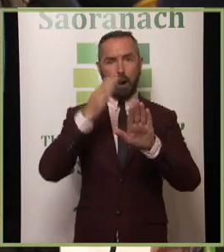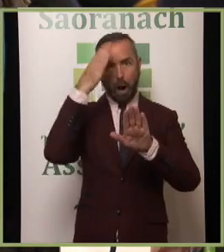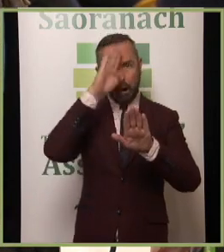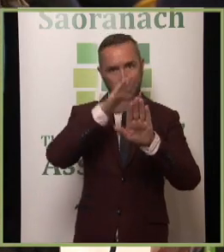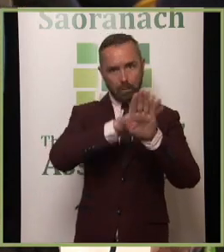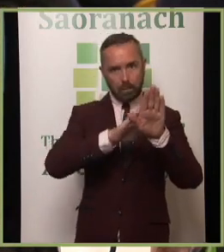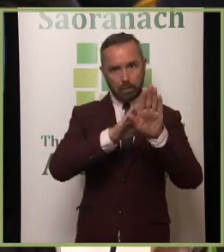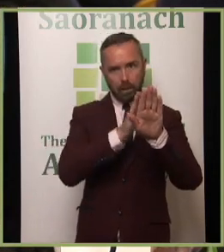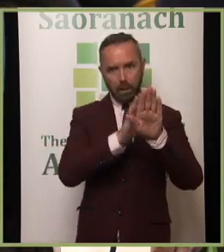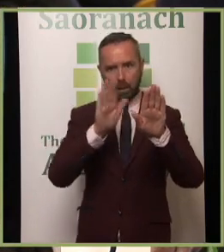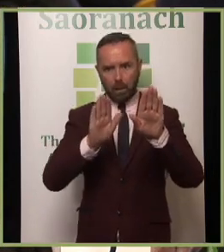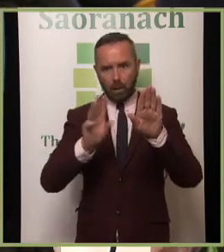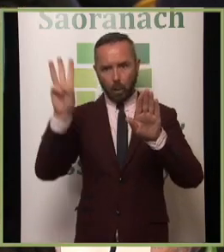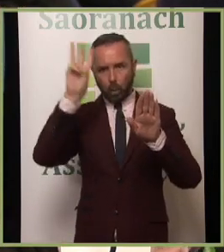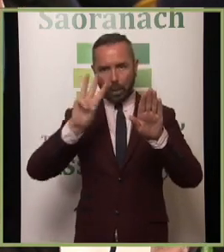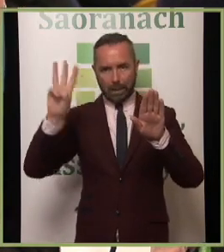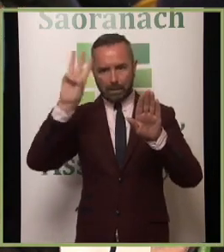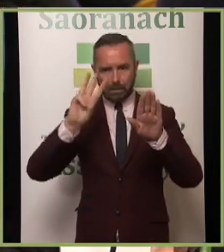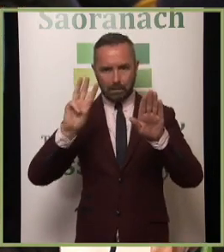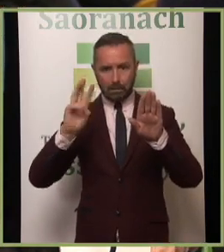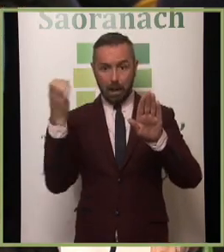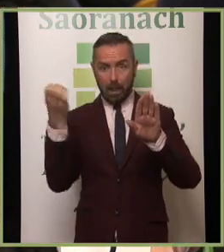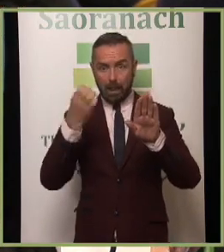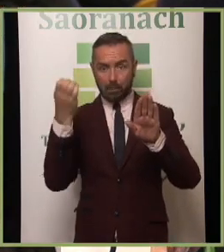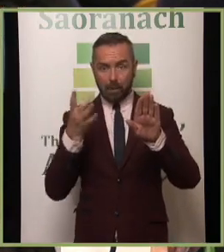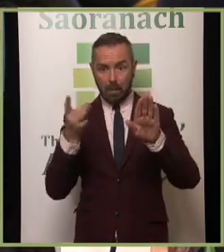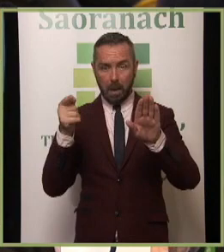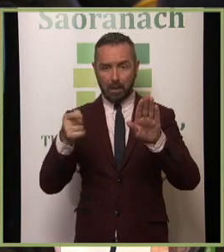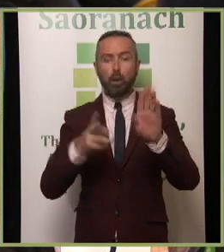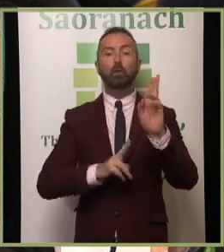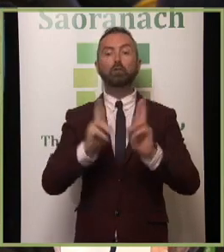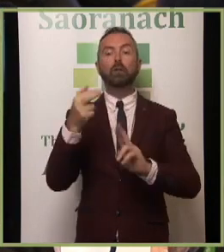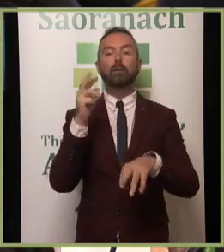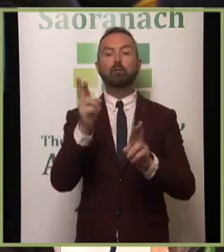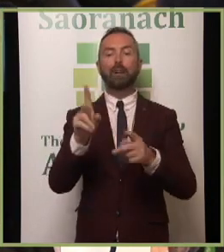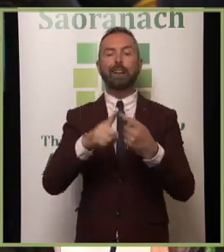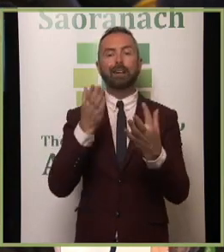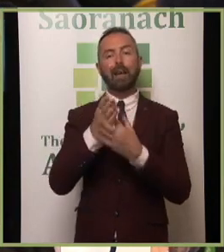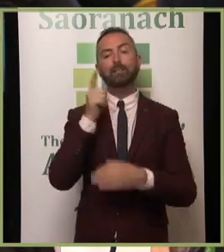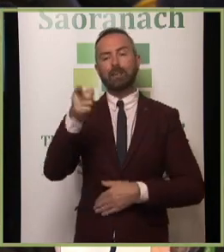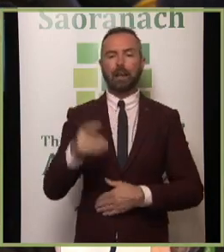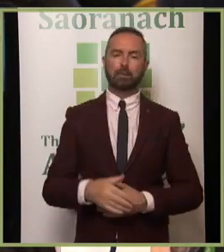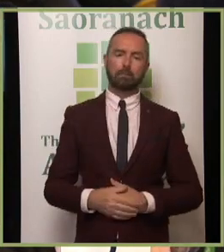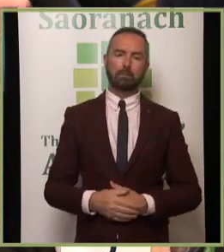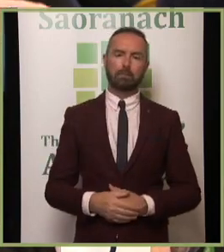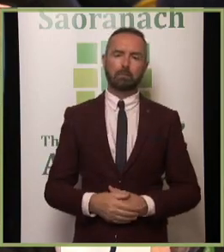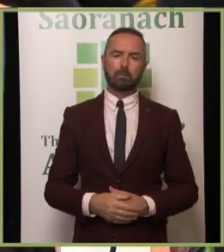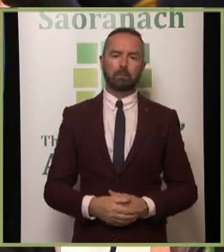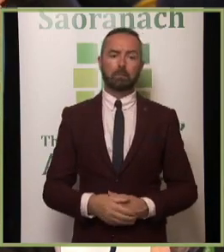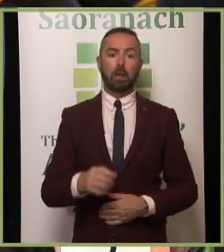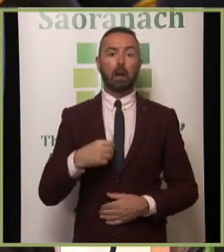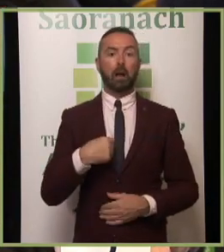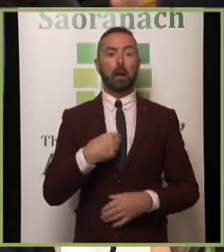producing electricity, we should have access to it, we should have a right to it, and I'm bringing it